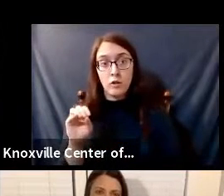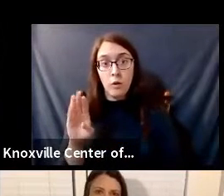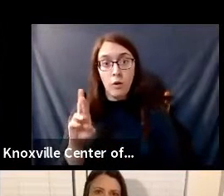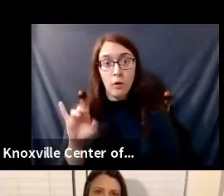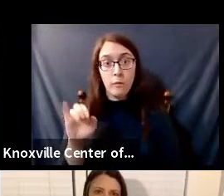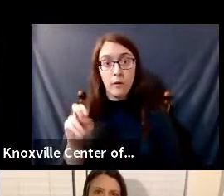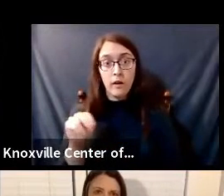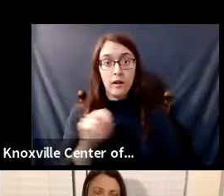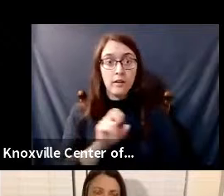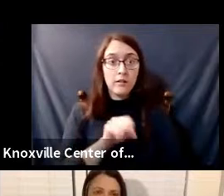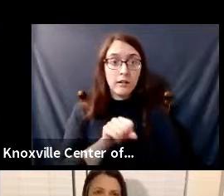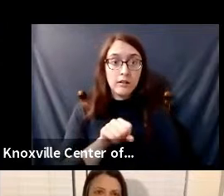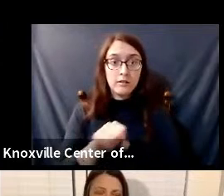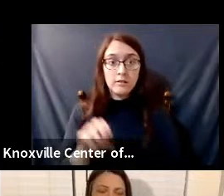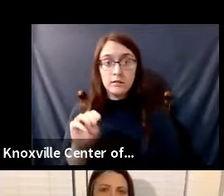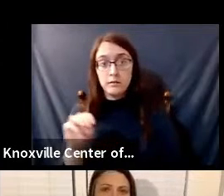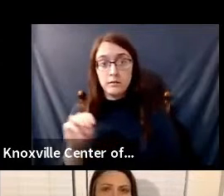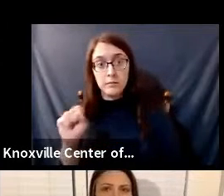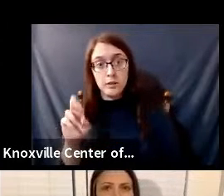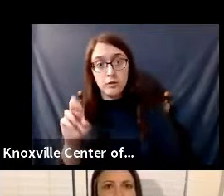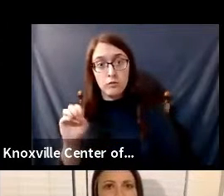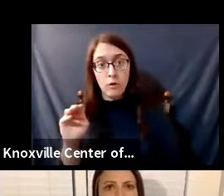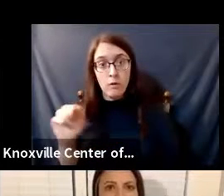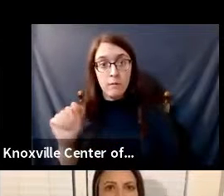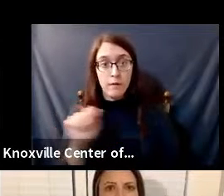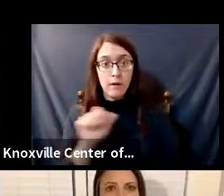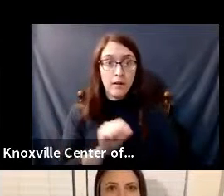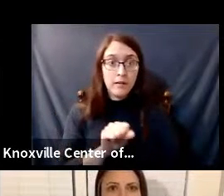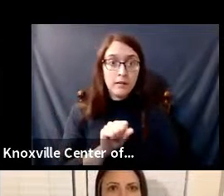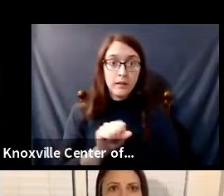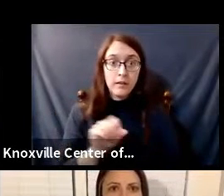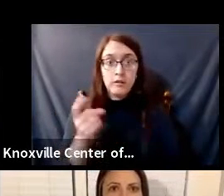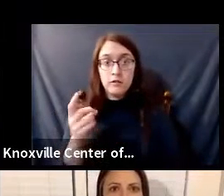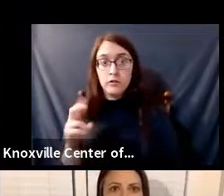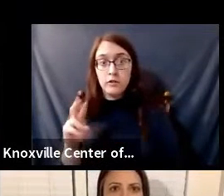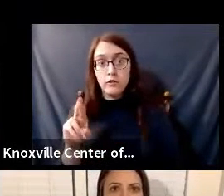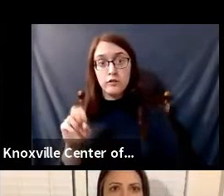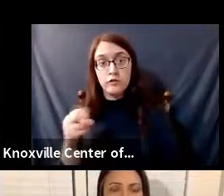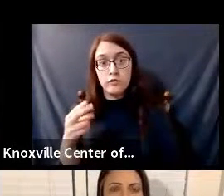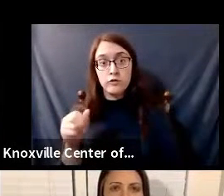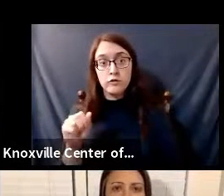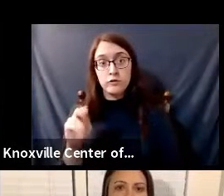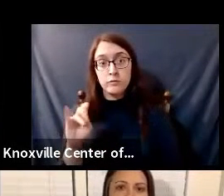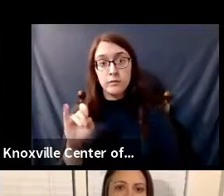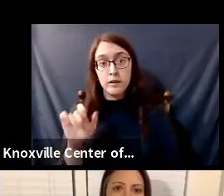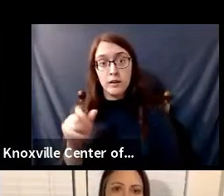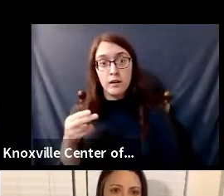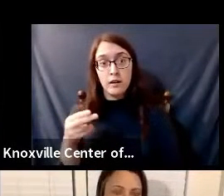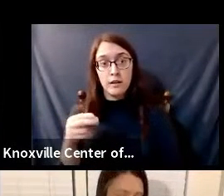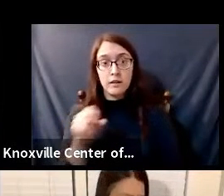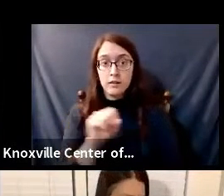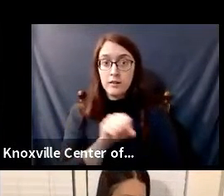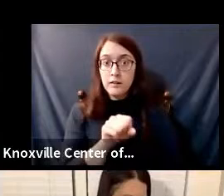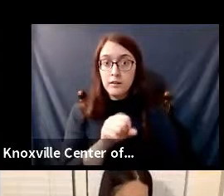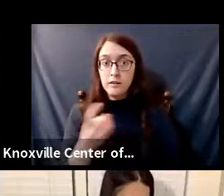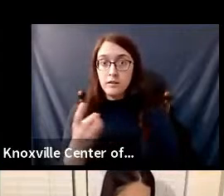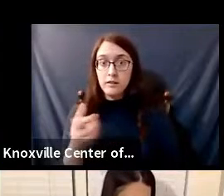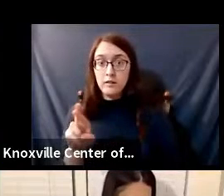Yes. Ms. Roma, Yes. Dr. Shamia, Yes. Dr.